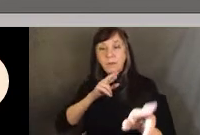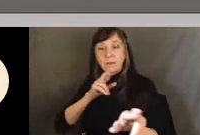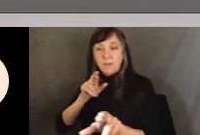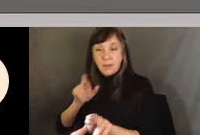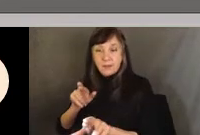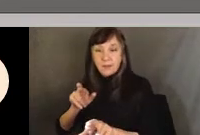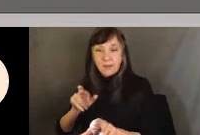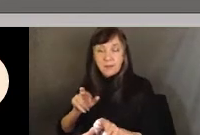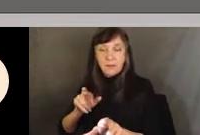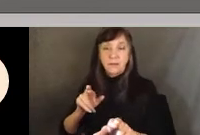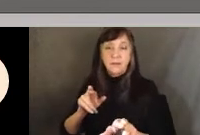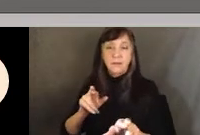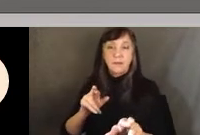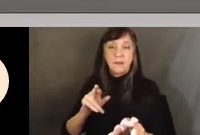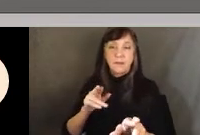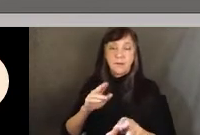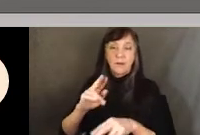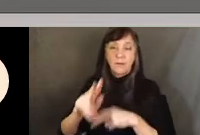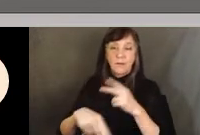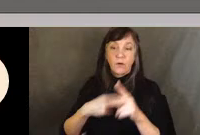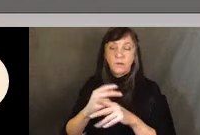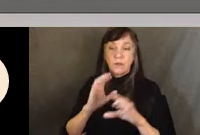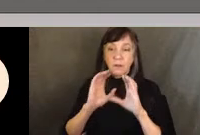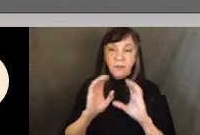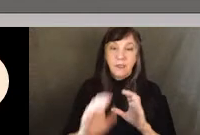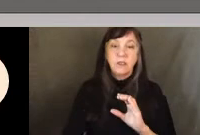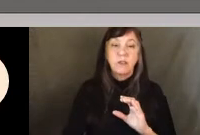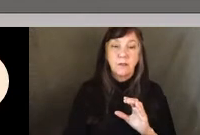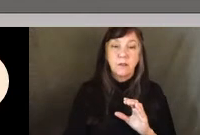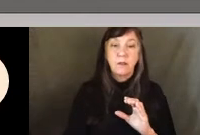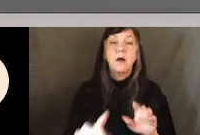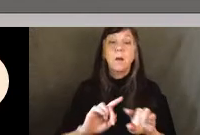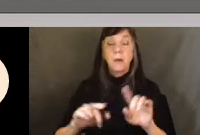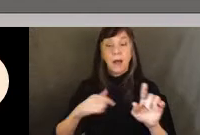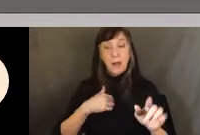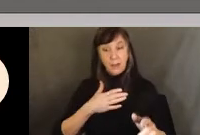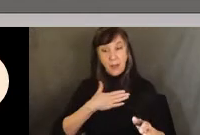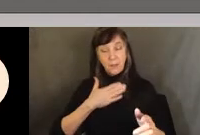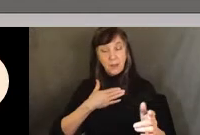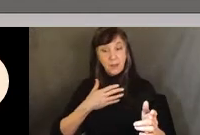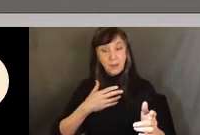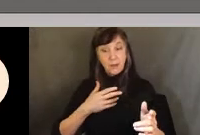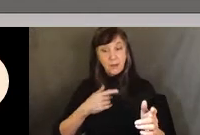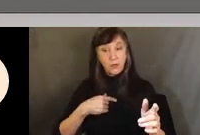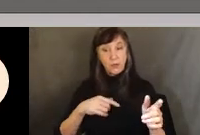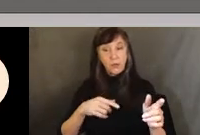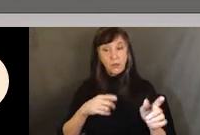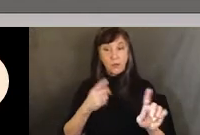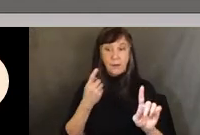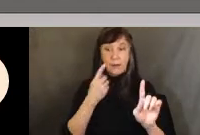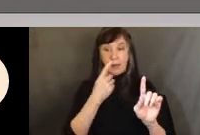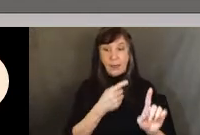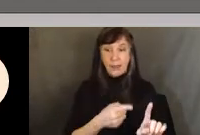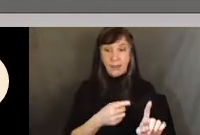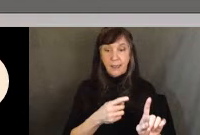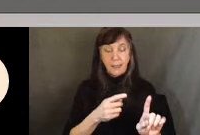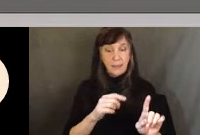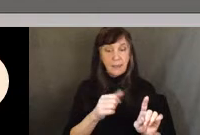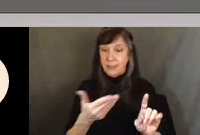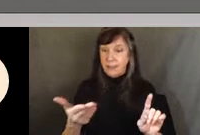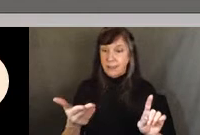of conversation throughout this time as well. But I'm happy to highlight any points